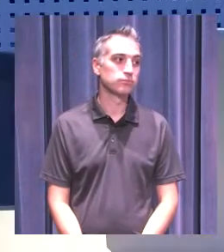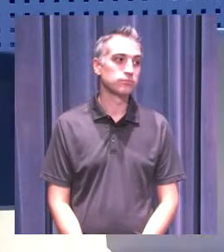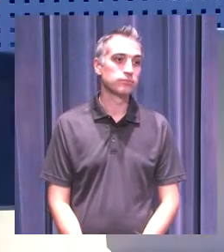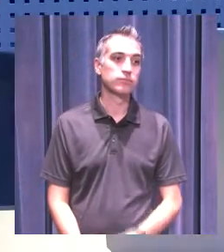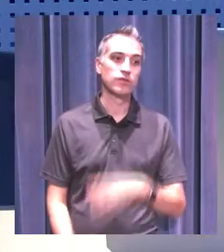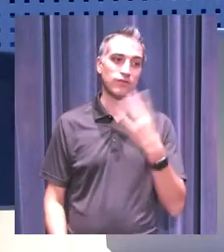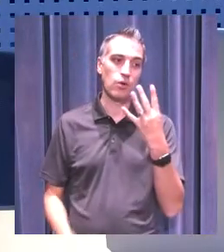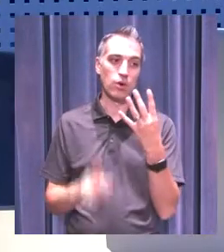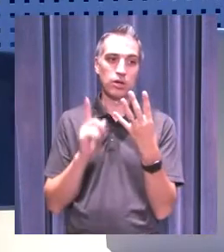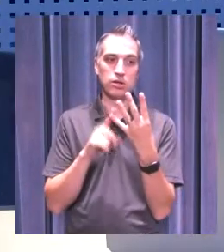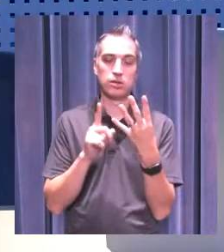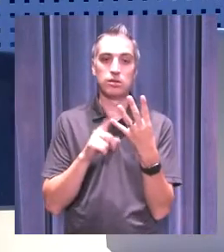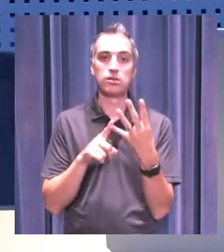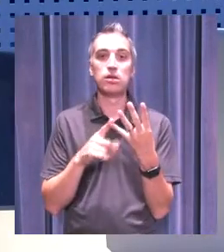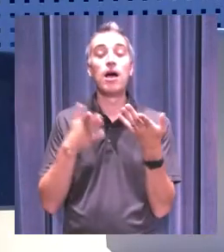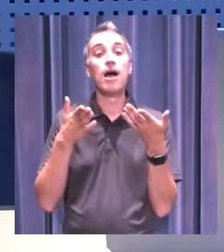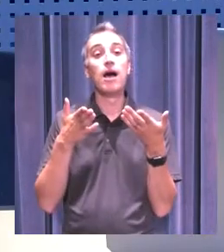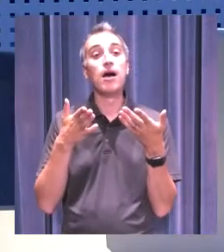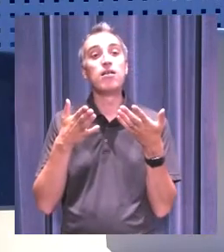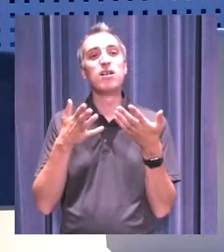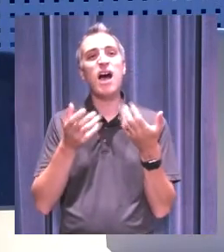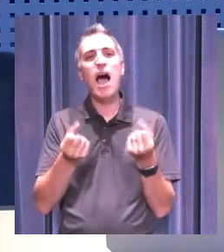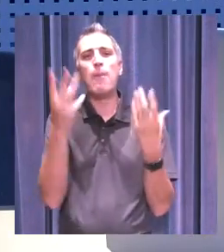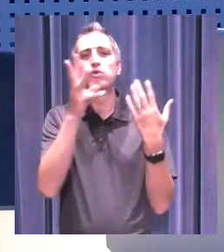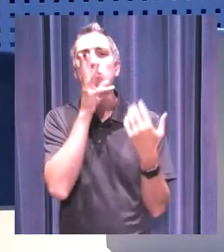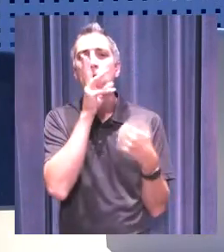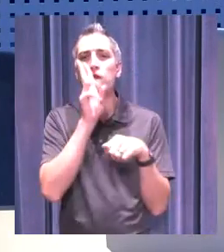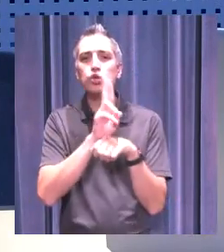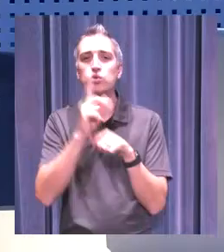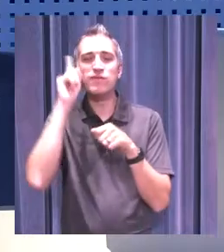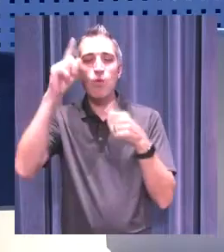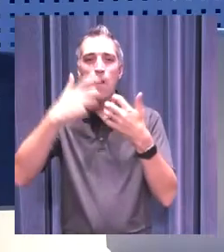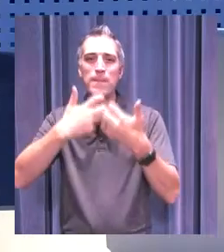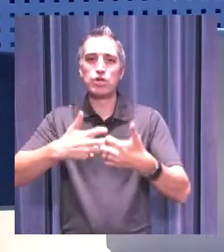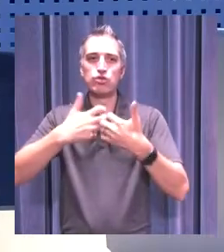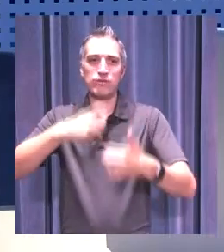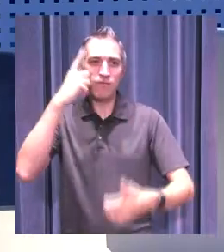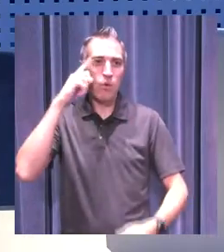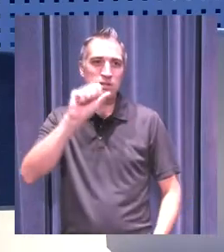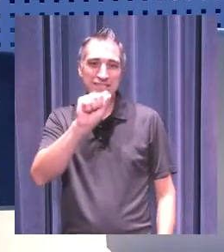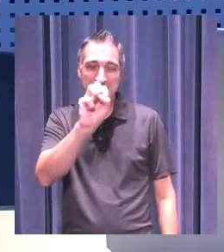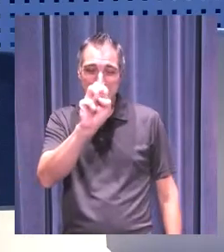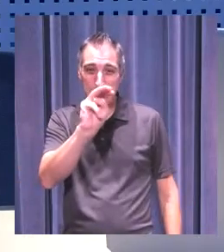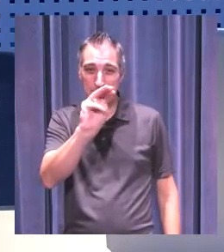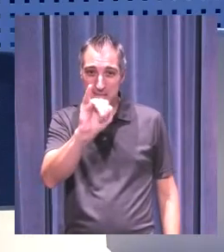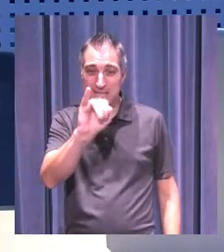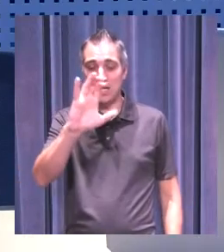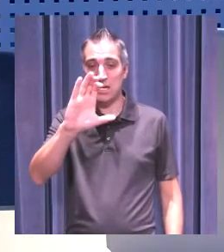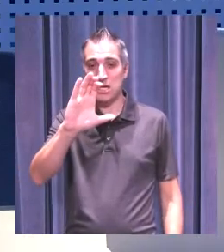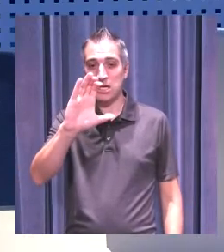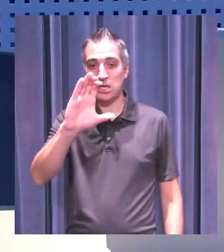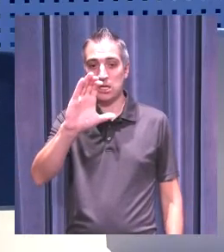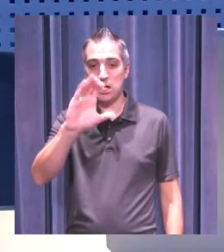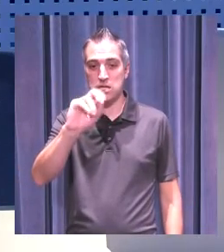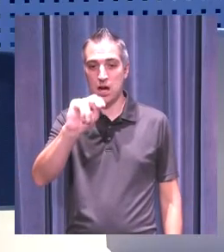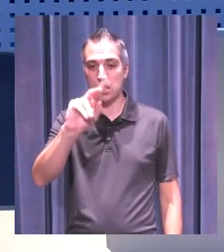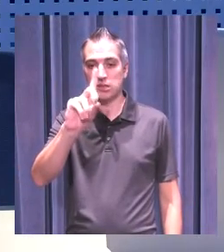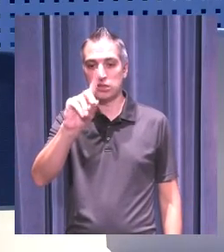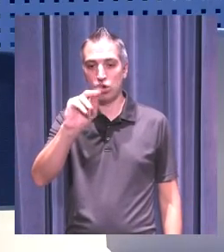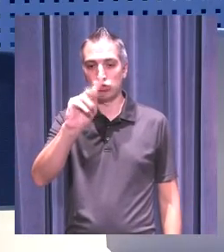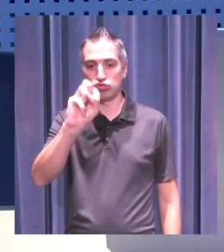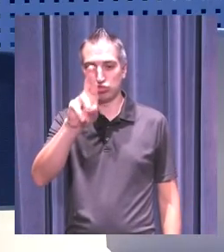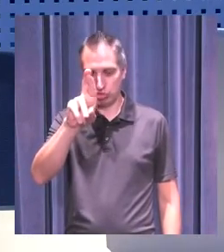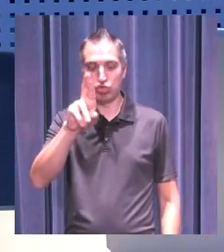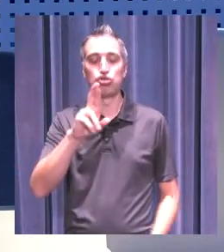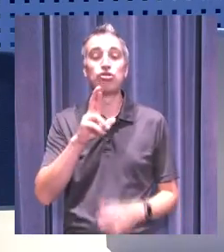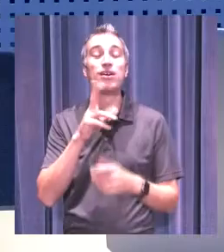4, quantify the water use used in the manufacturing of semiconductor manufacturing. 5,